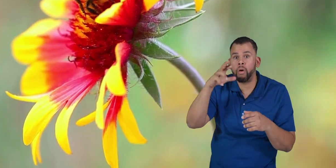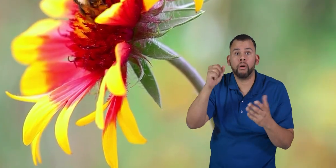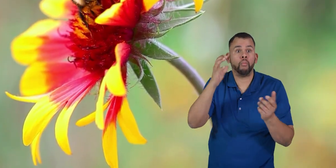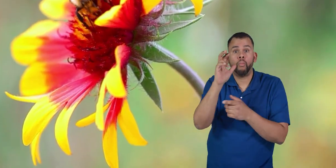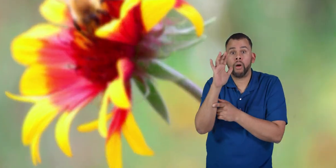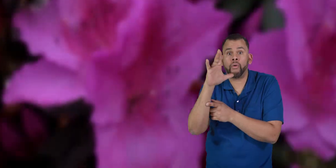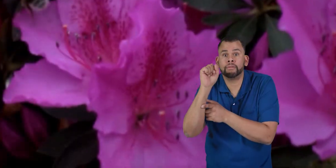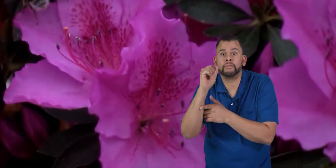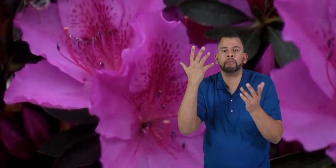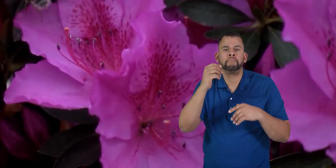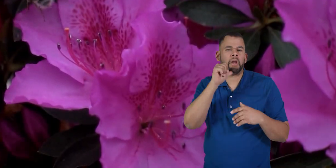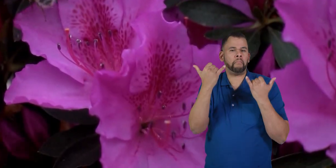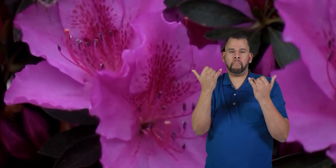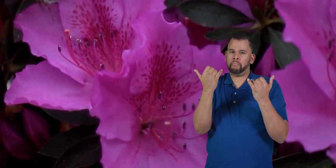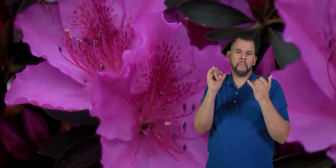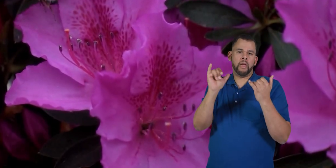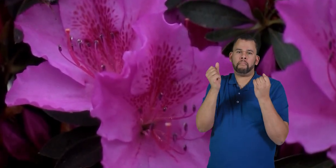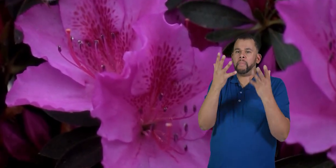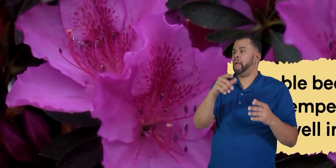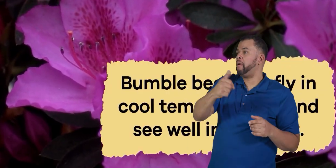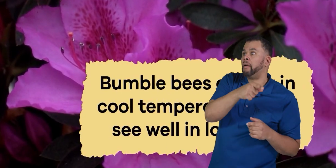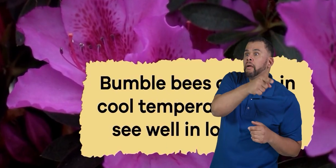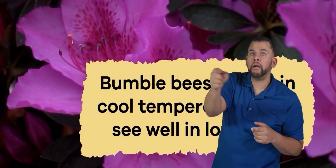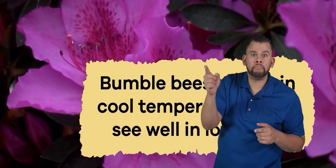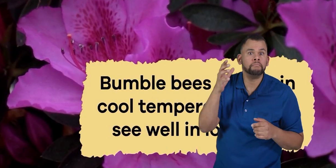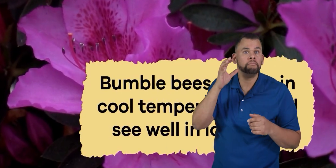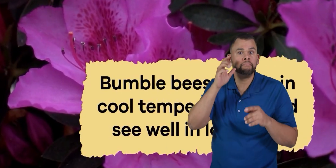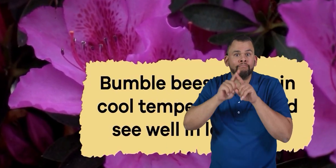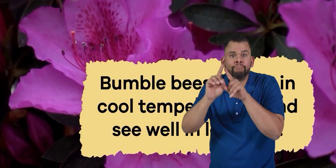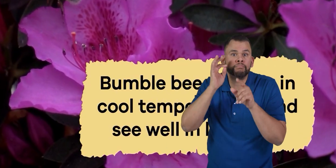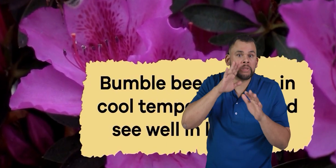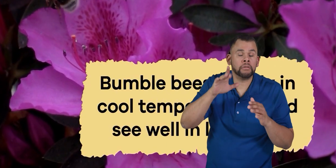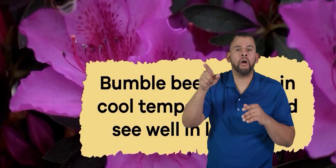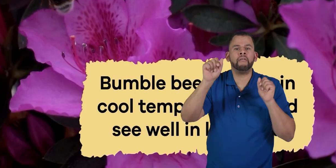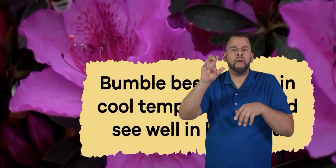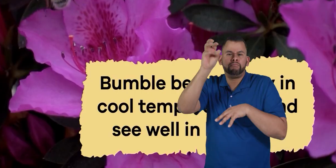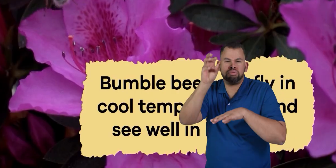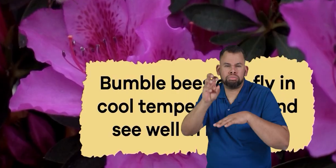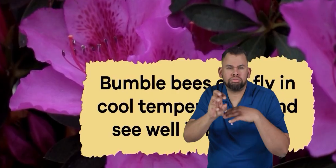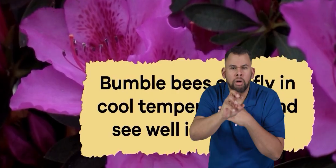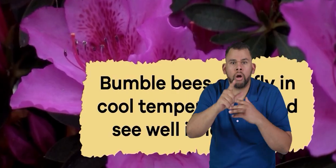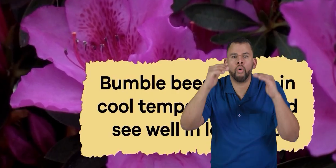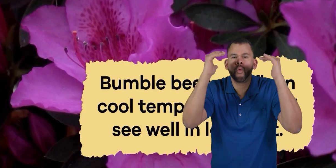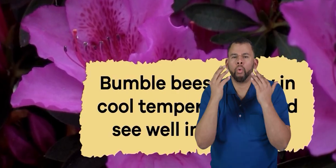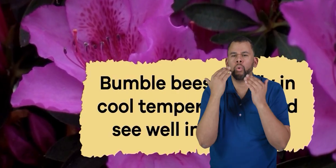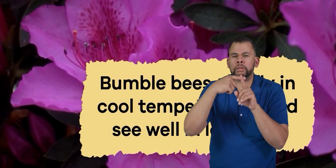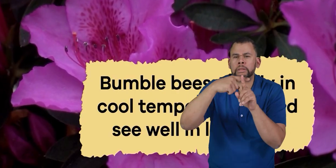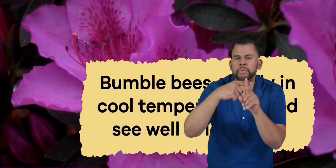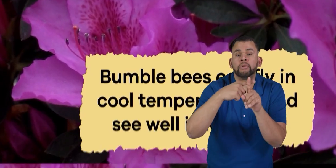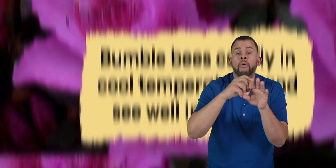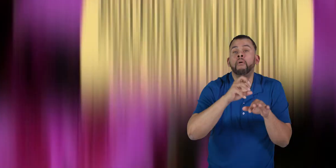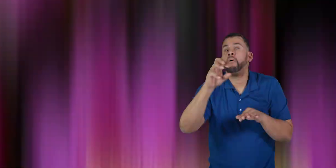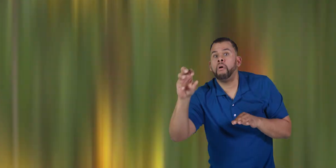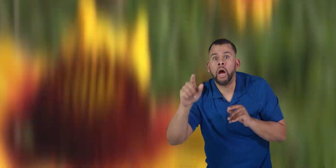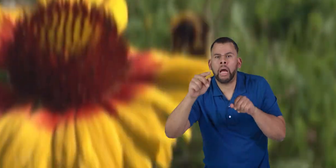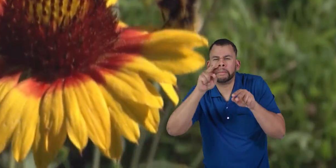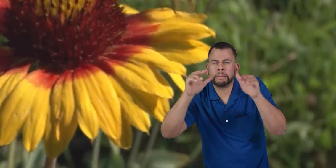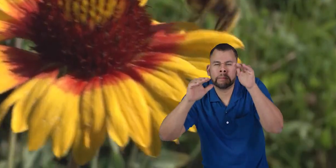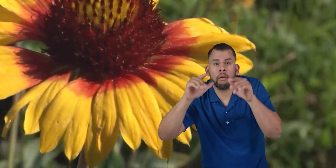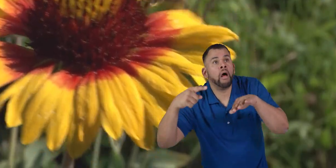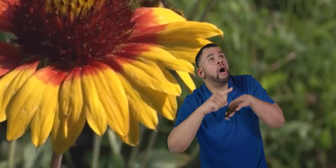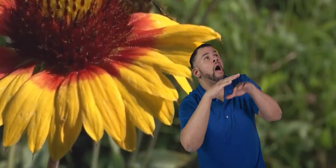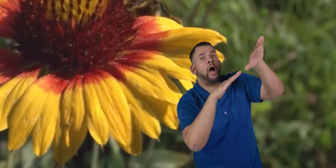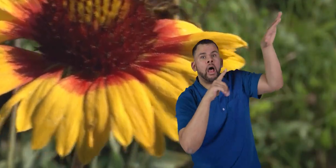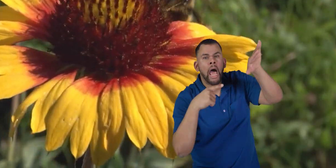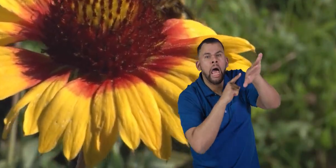cranberries unlike many other bees bumble bees can fly in cool temperatures and see well in low light this